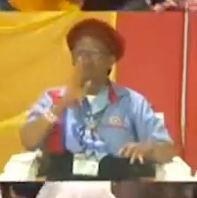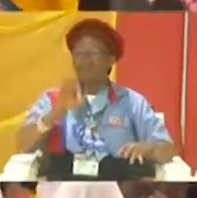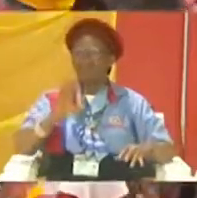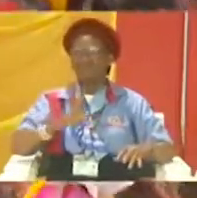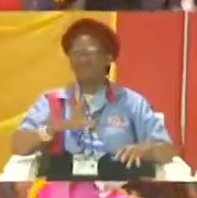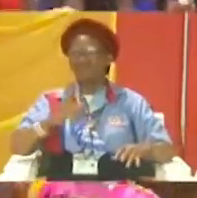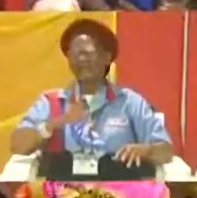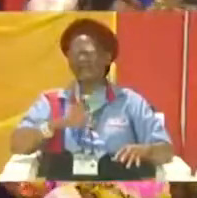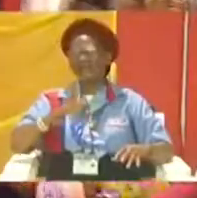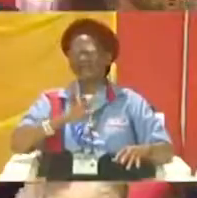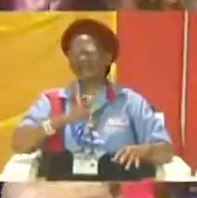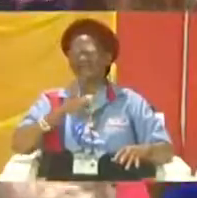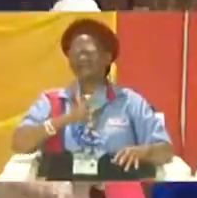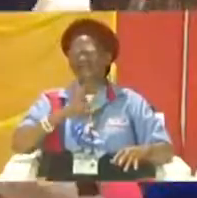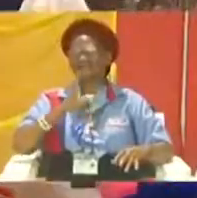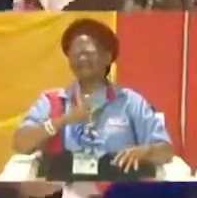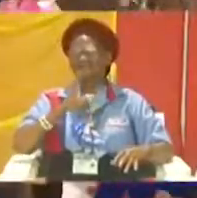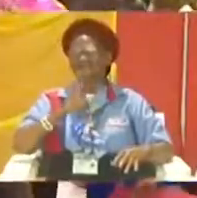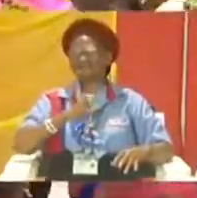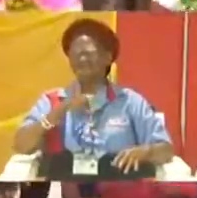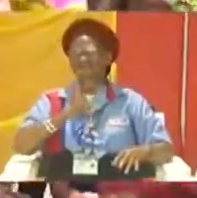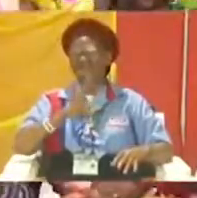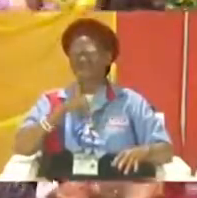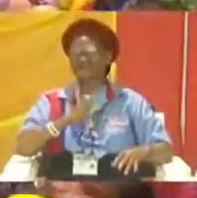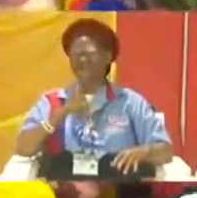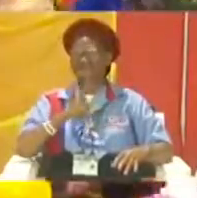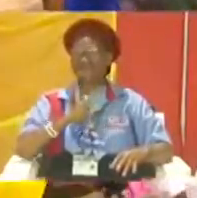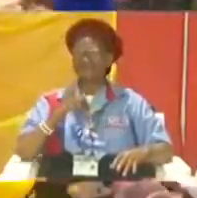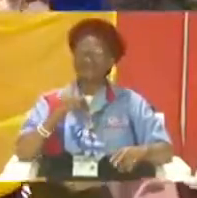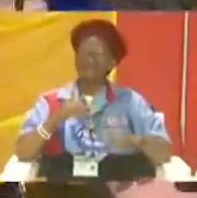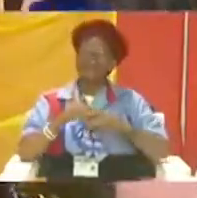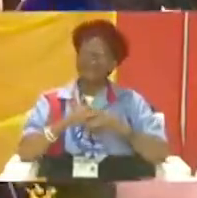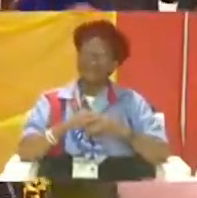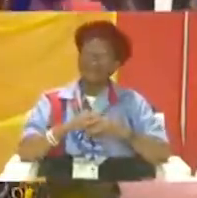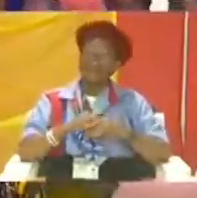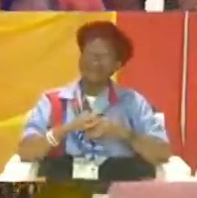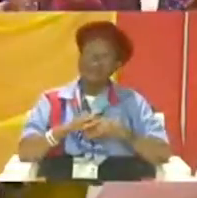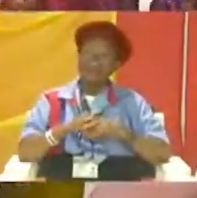okay? Lana, I don't know. Oto.